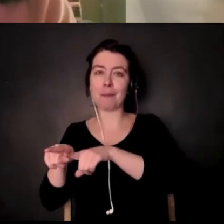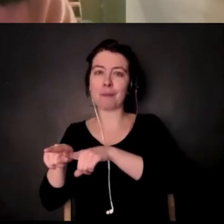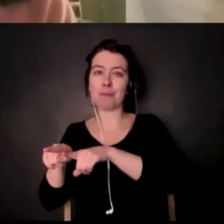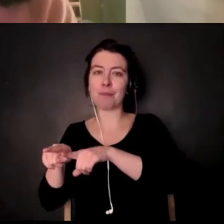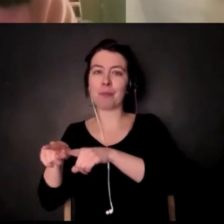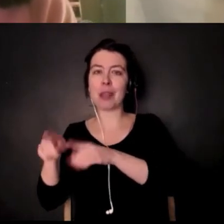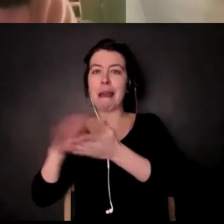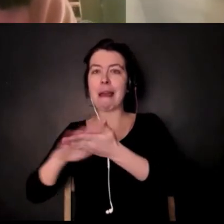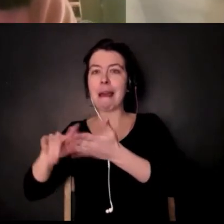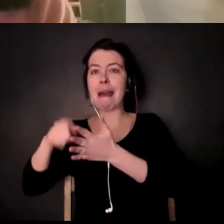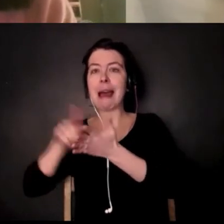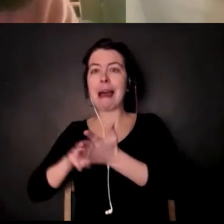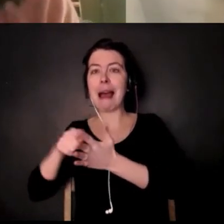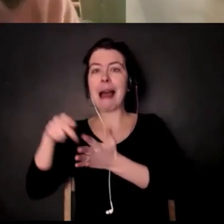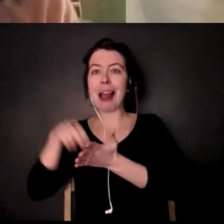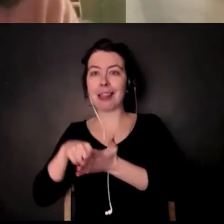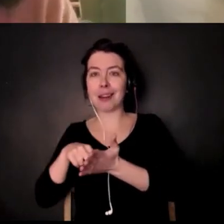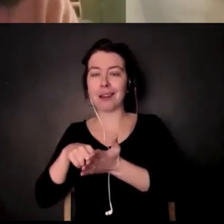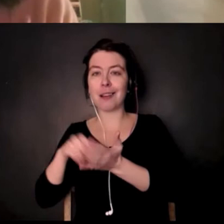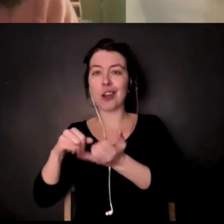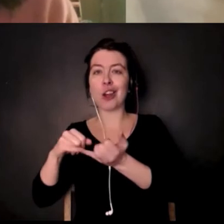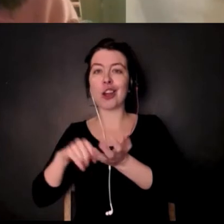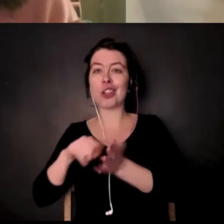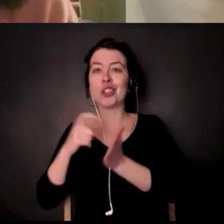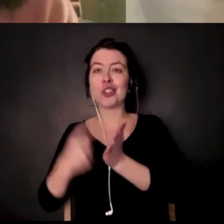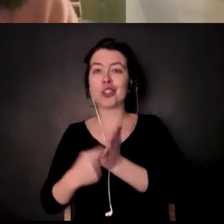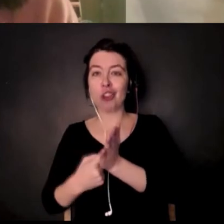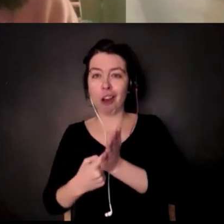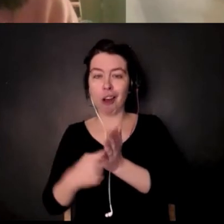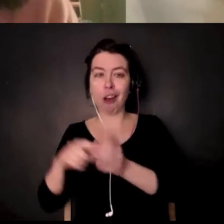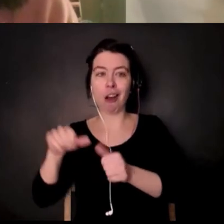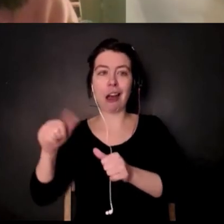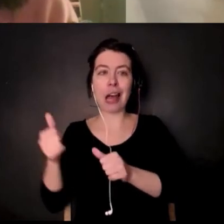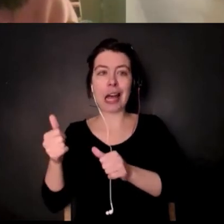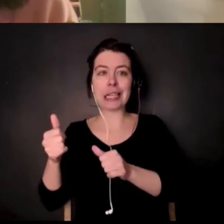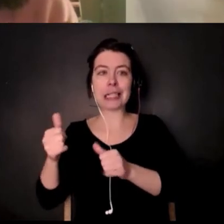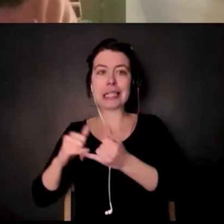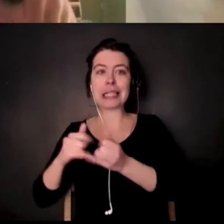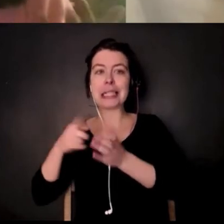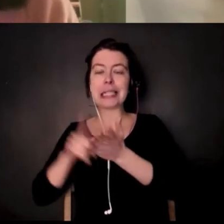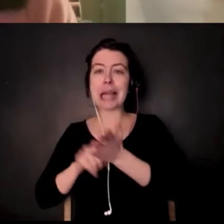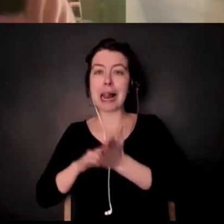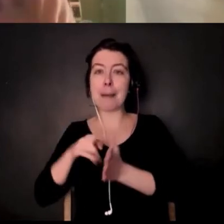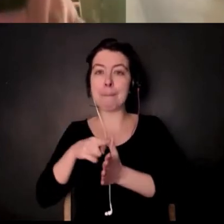an artist called Salma Noor. And we were having a conversation about